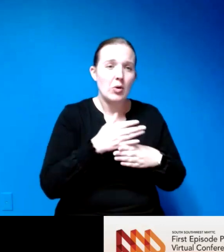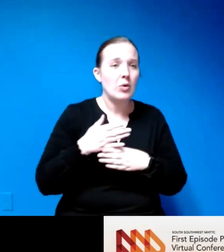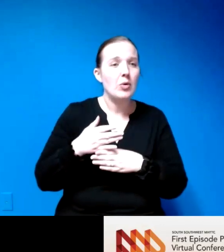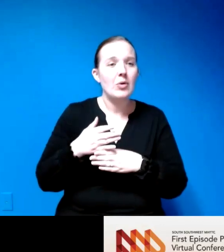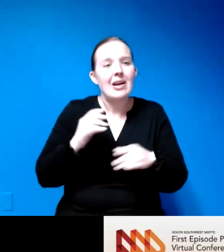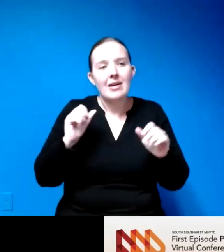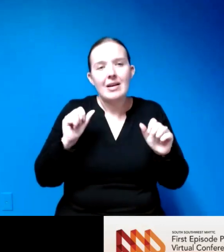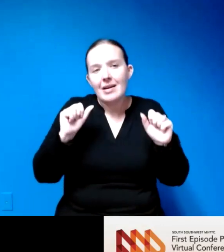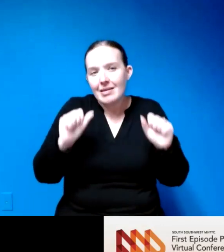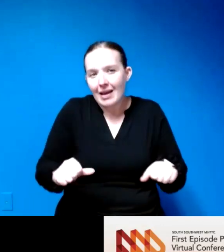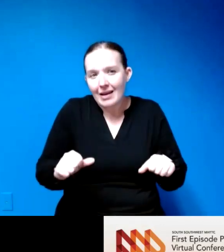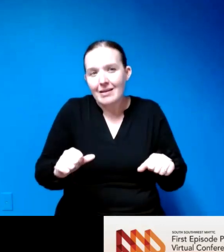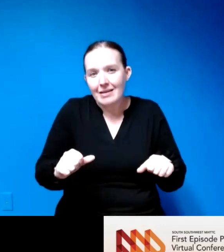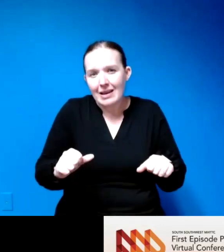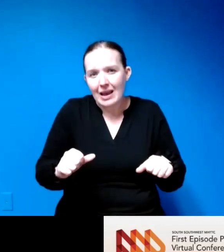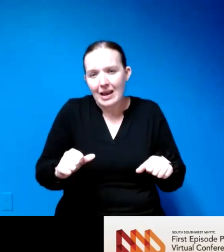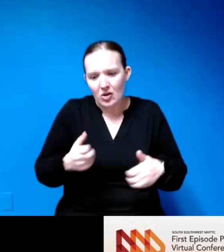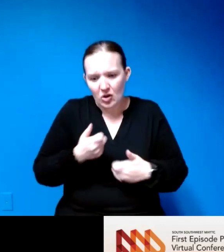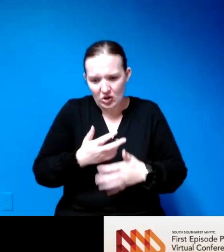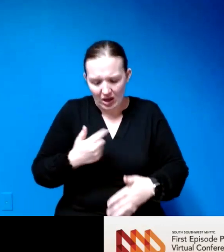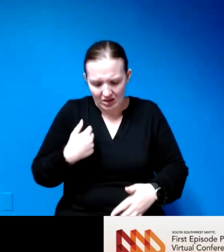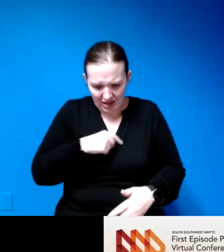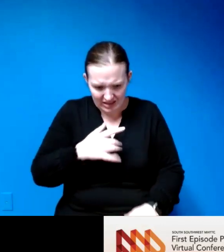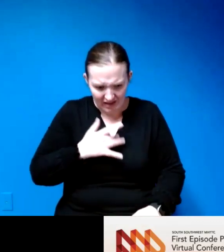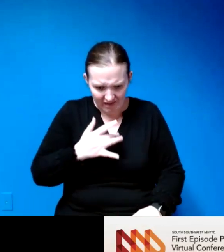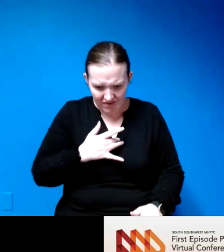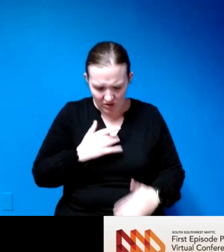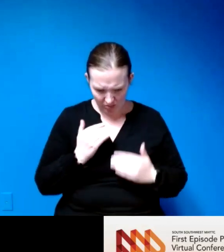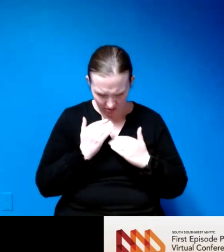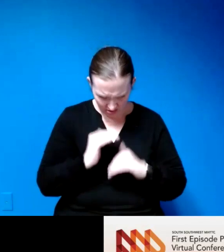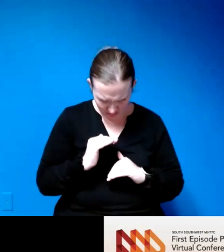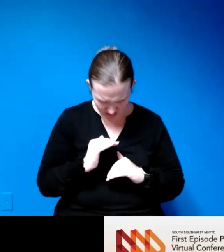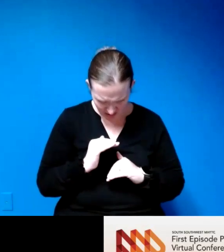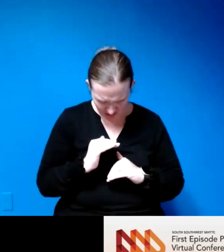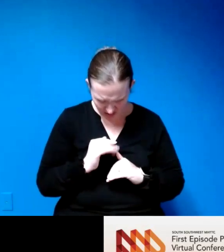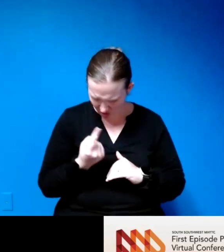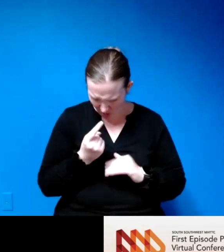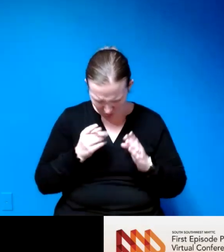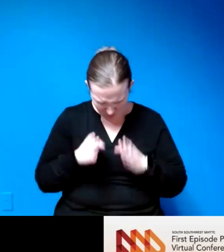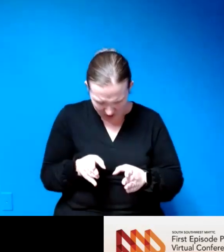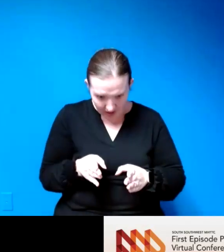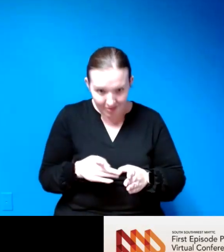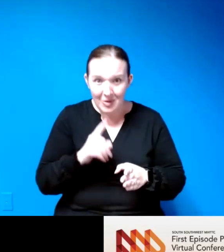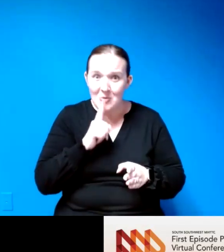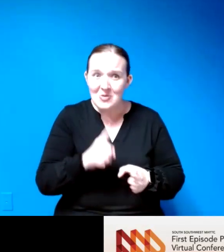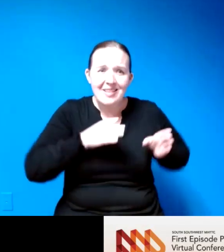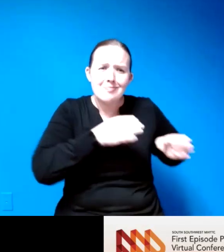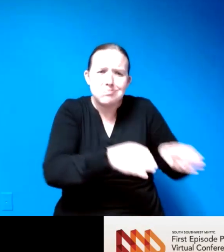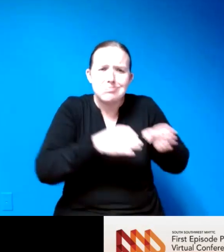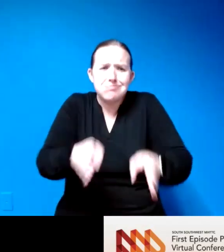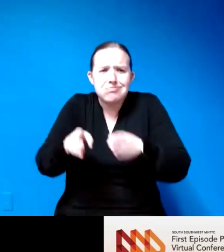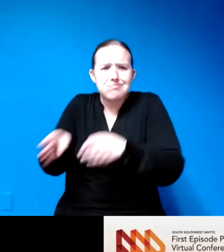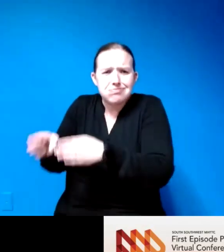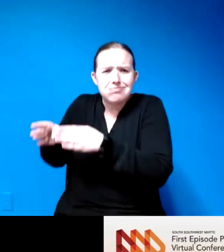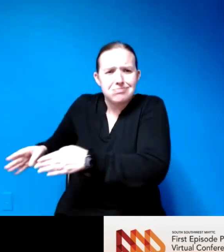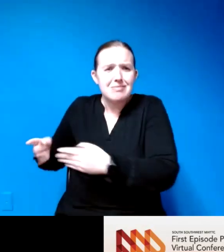that can help us feel like we are in one box, one journey, when really there's many, many journeys that we're